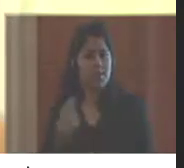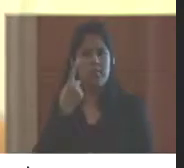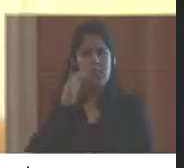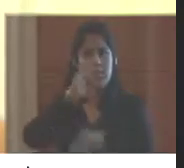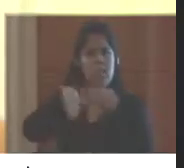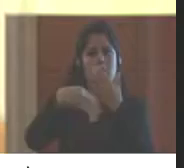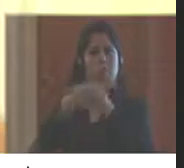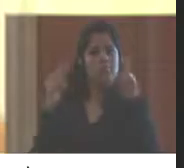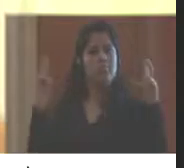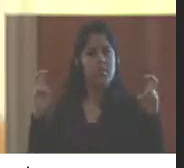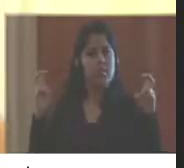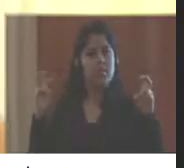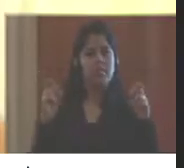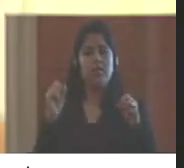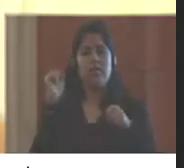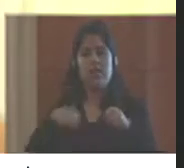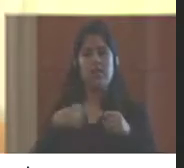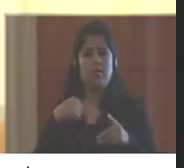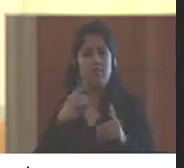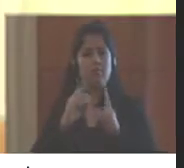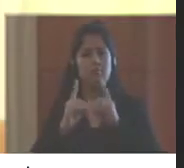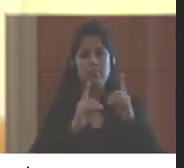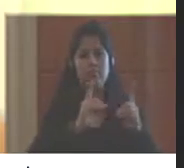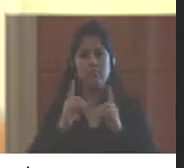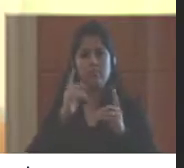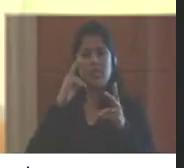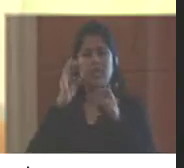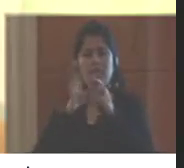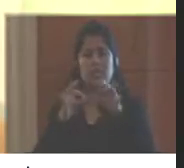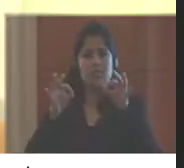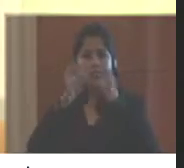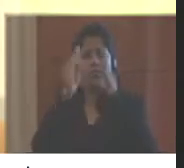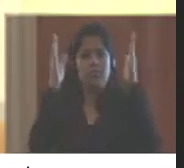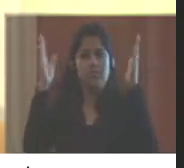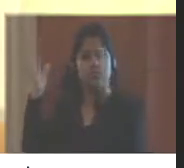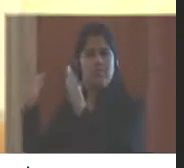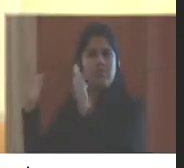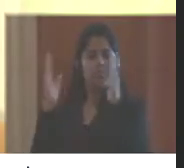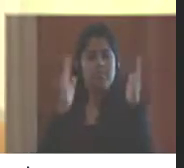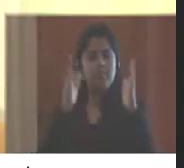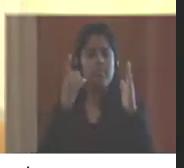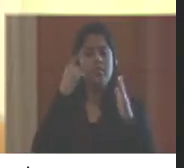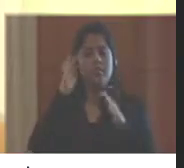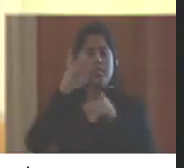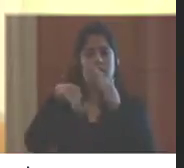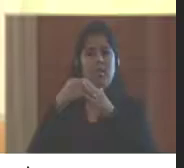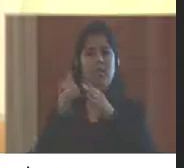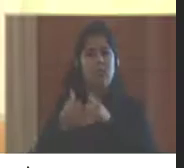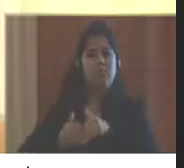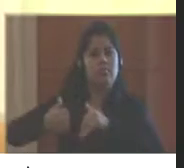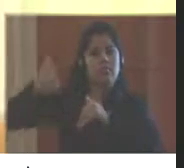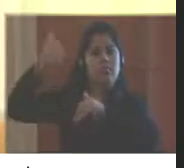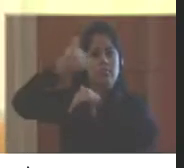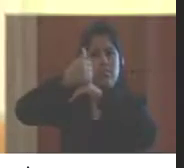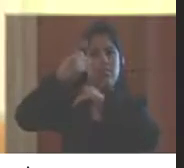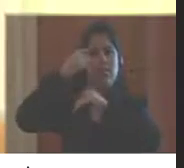is impossible for all of these topics that we are discussing.